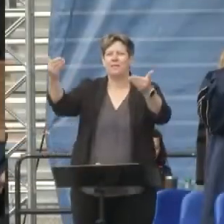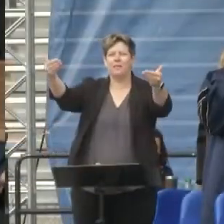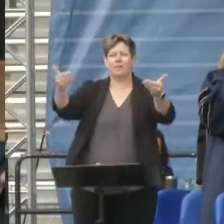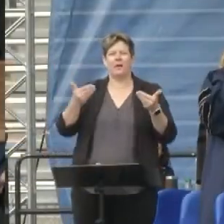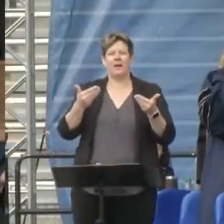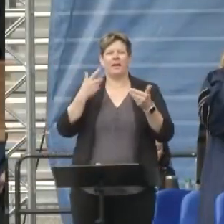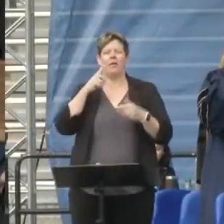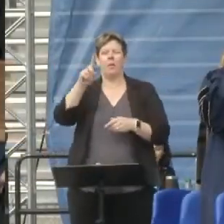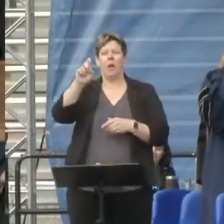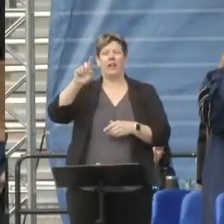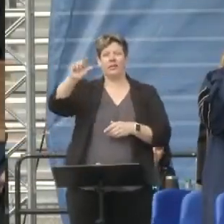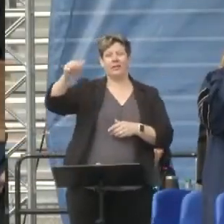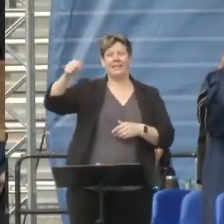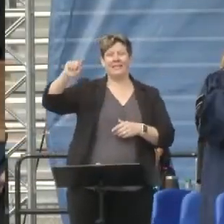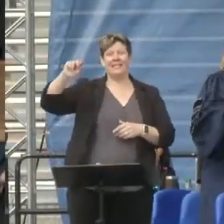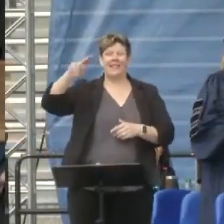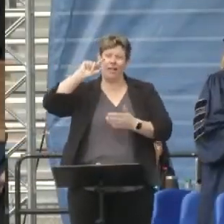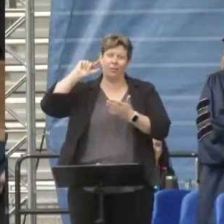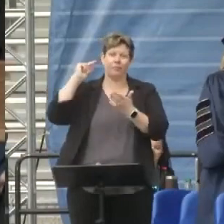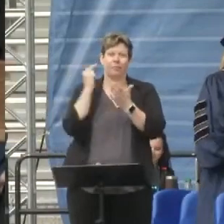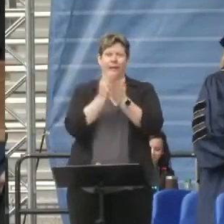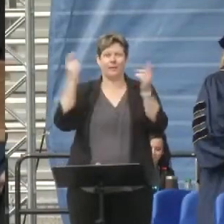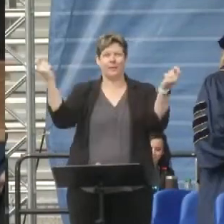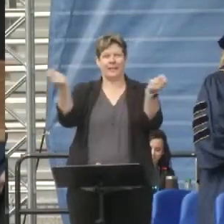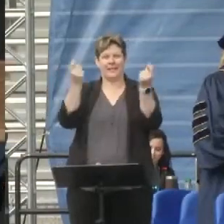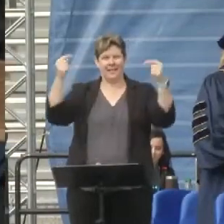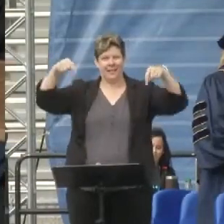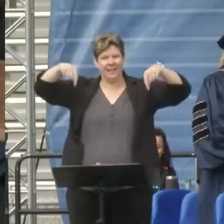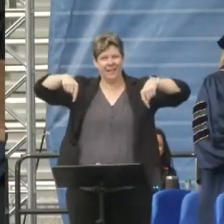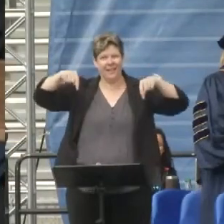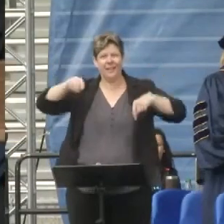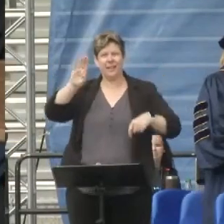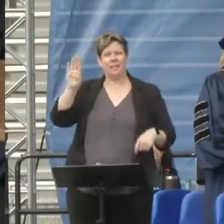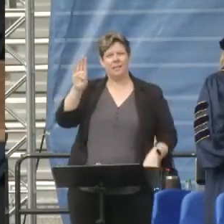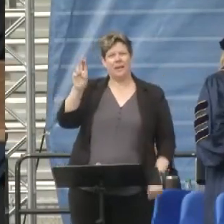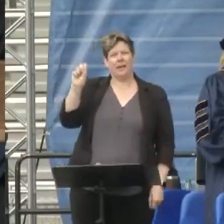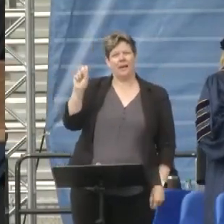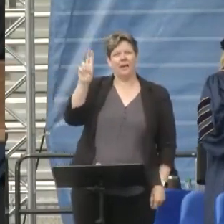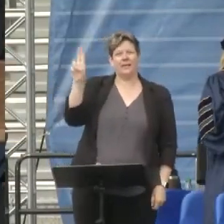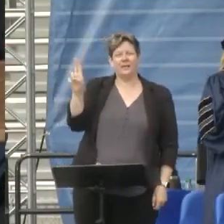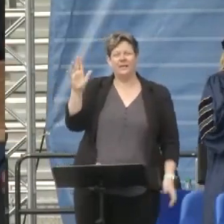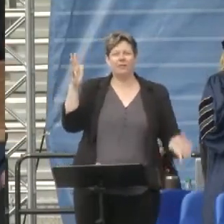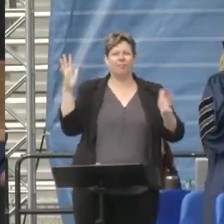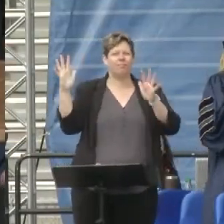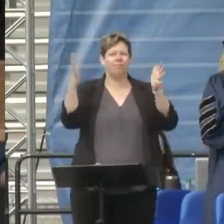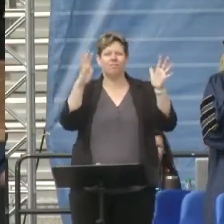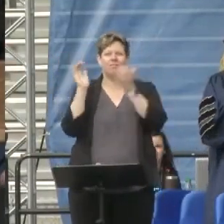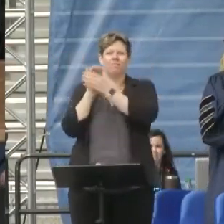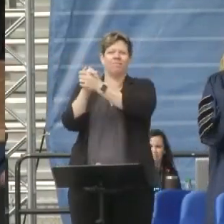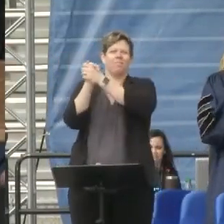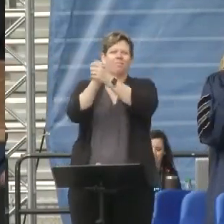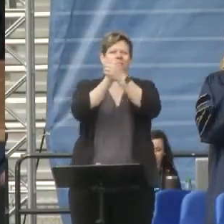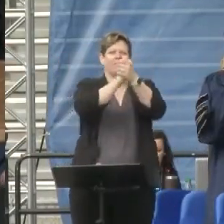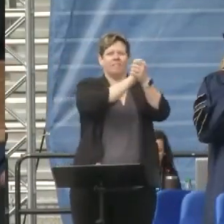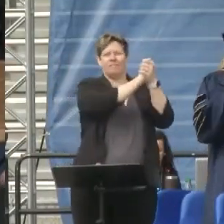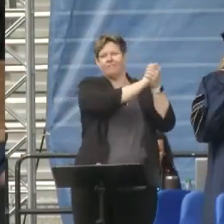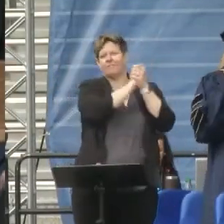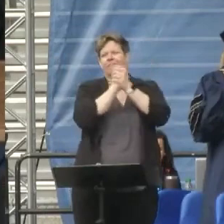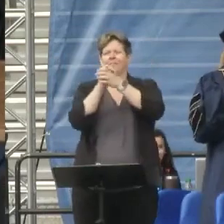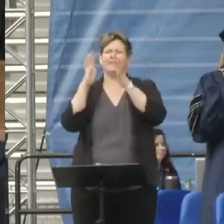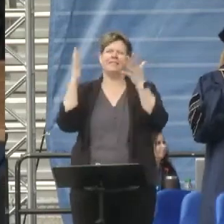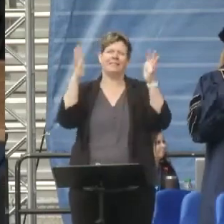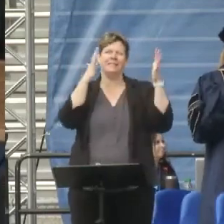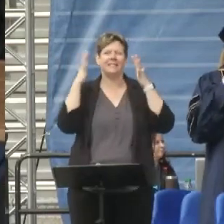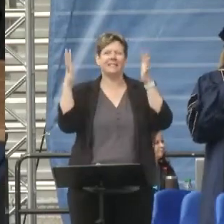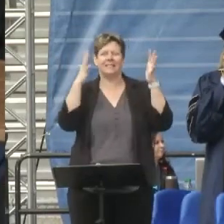to the 110th graduation ceremony for Boise State University. Congratulations,